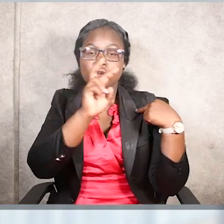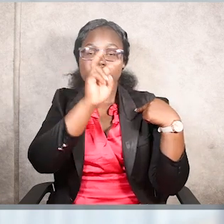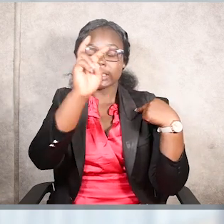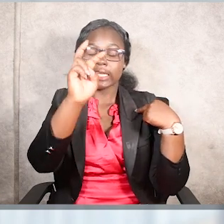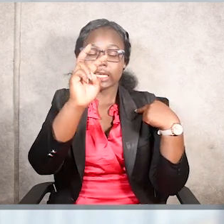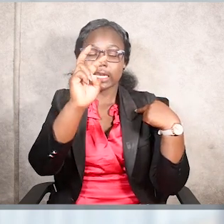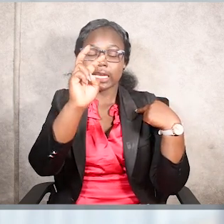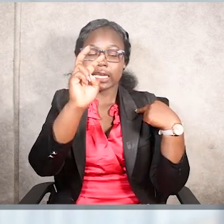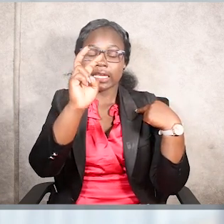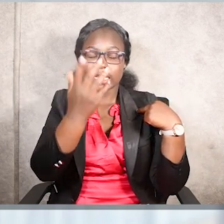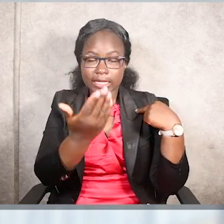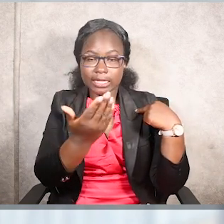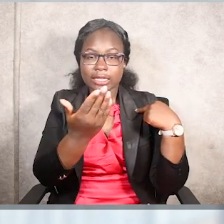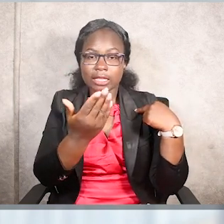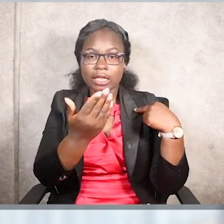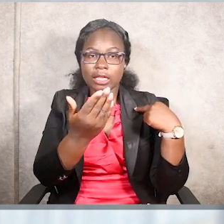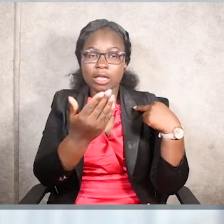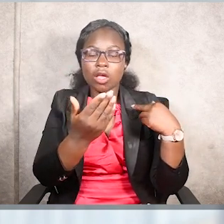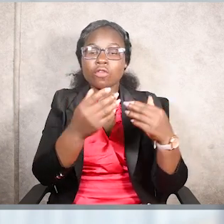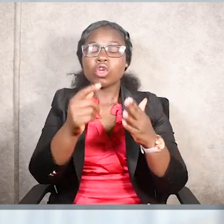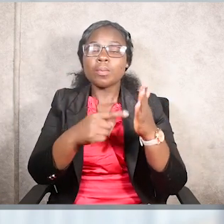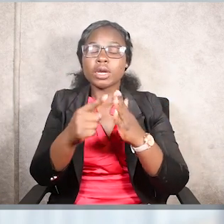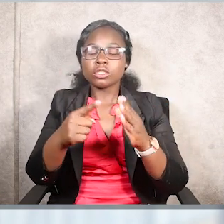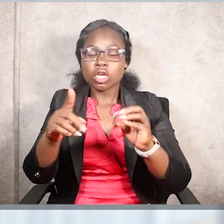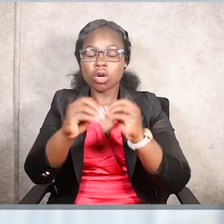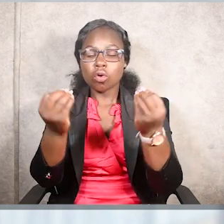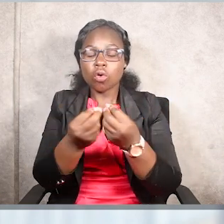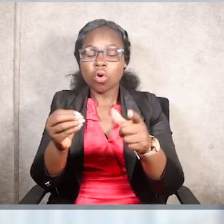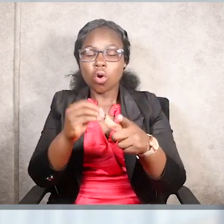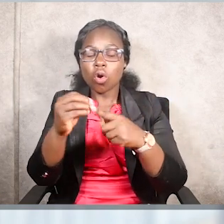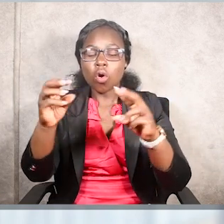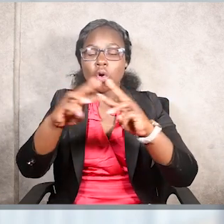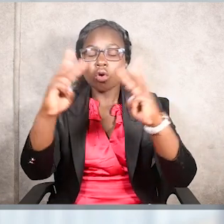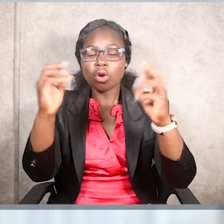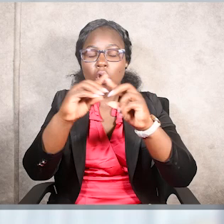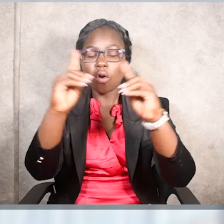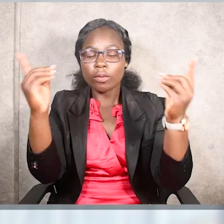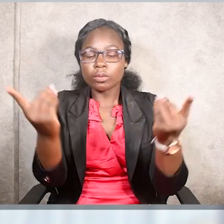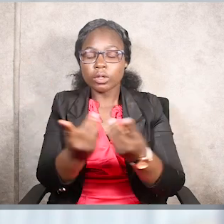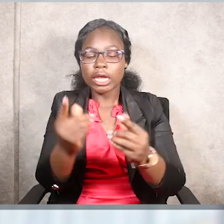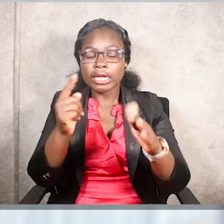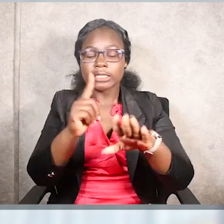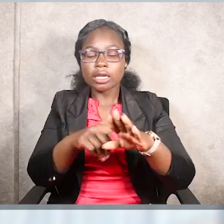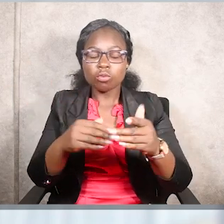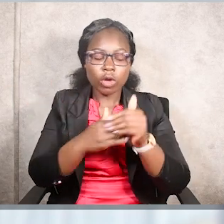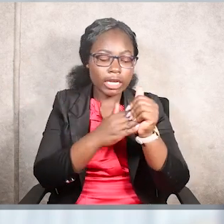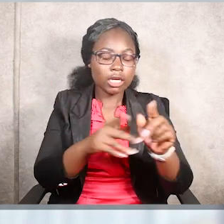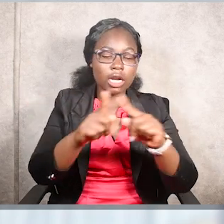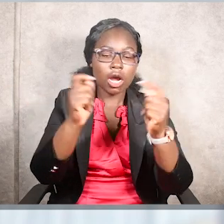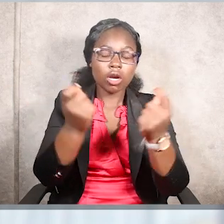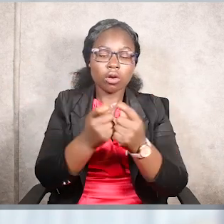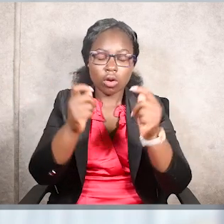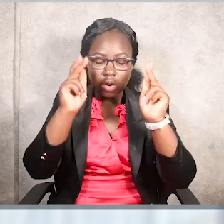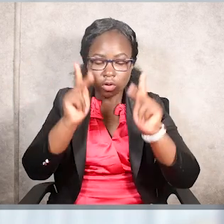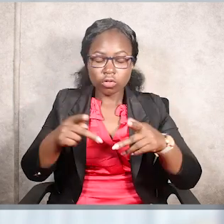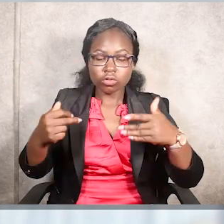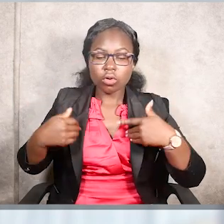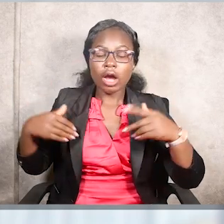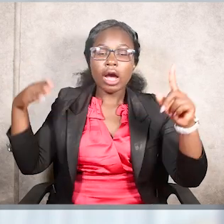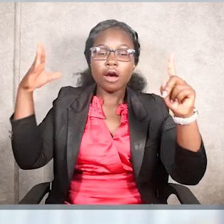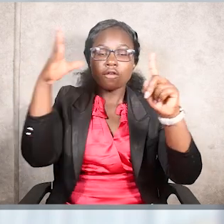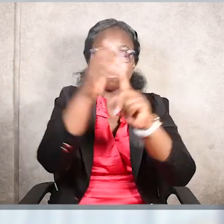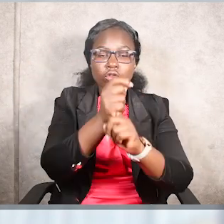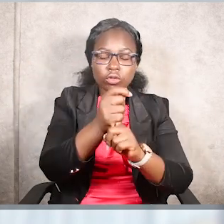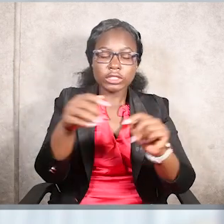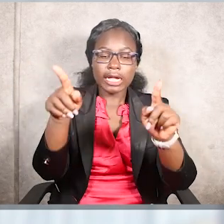the running of an organization or a department while leading a group of individuals to achieve certain goals